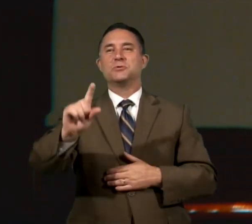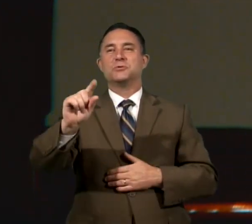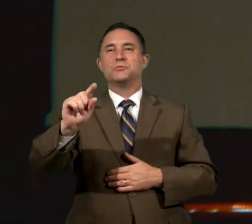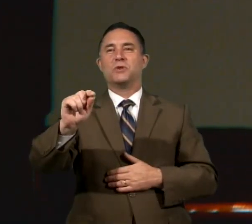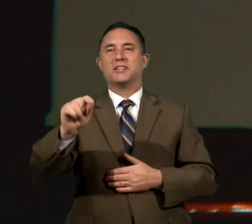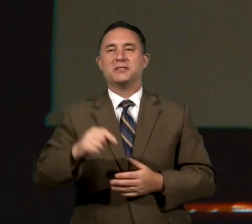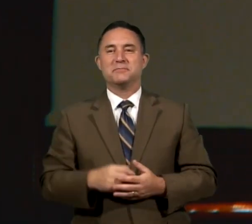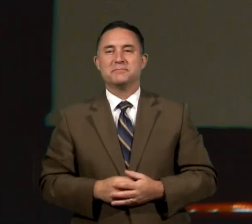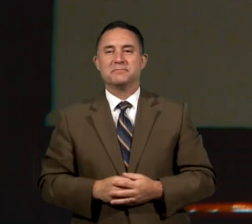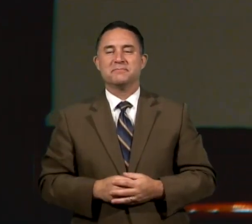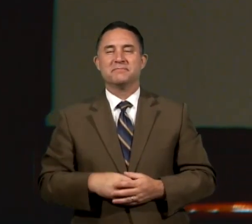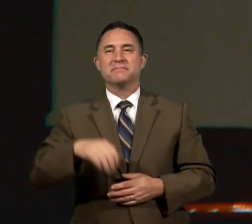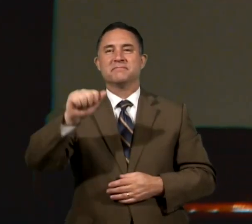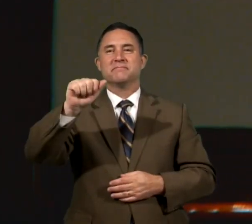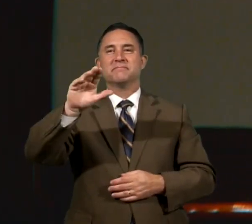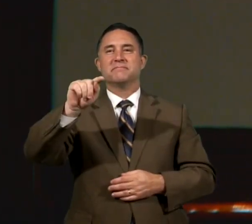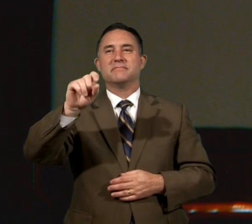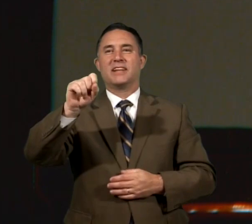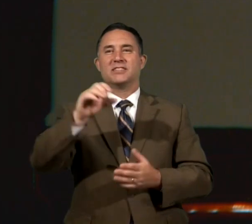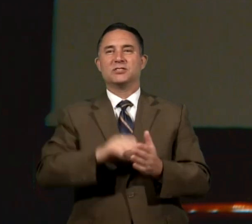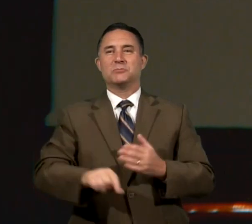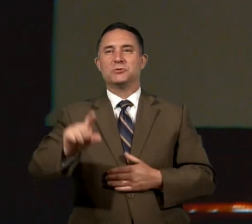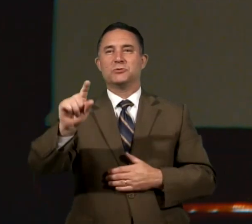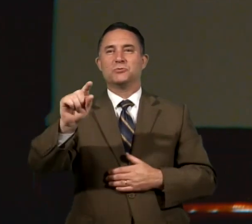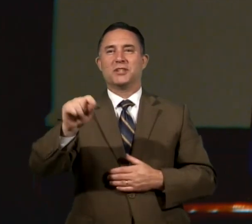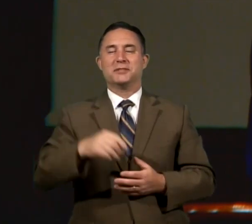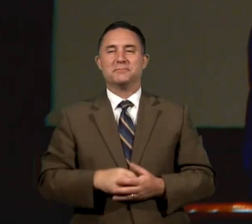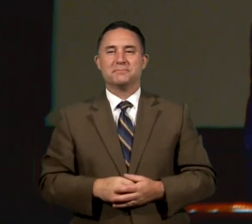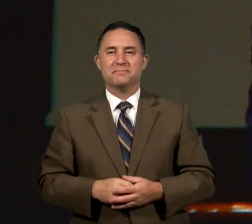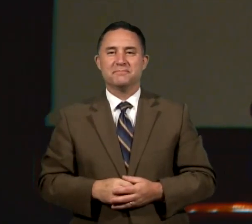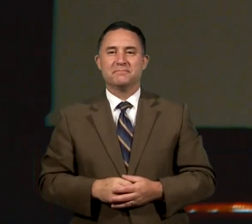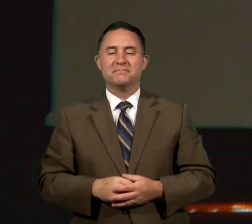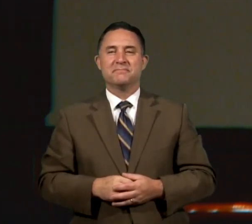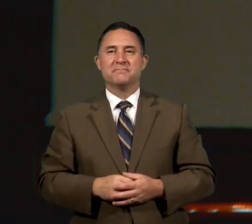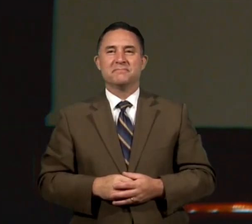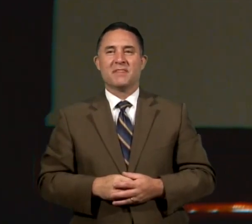tonight. Acts chapter number 20. This is a